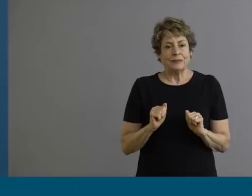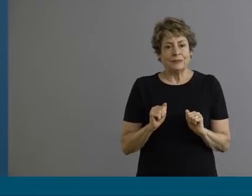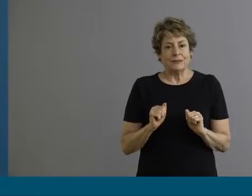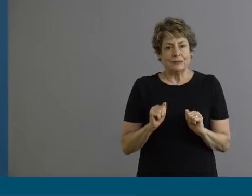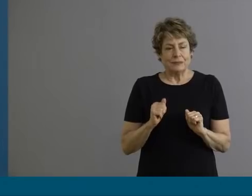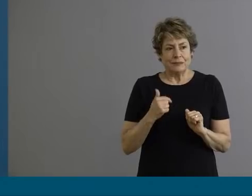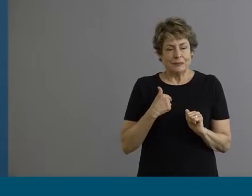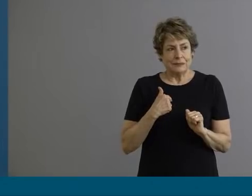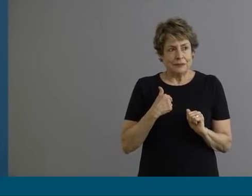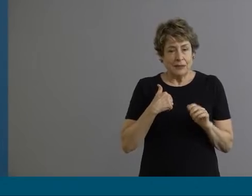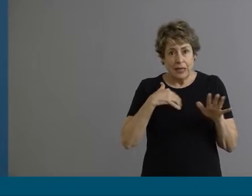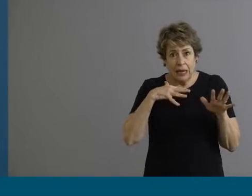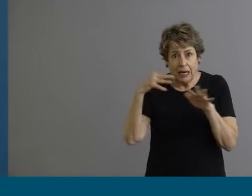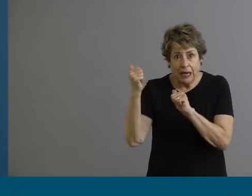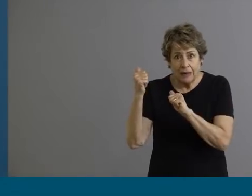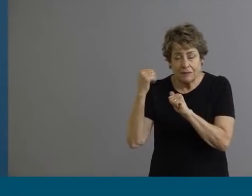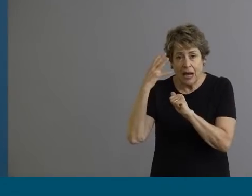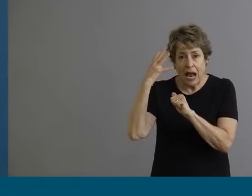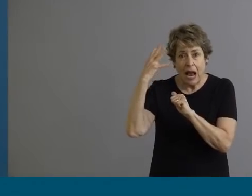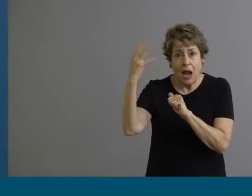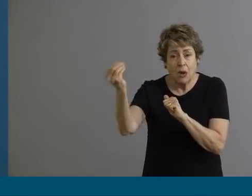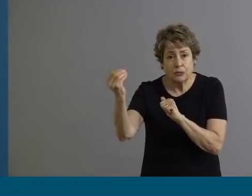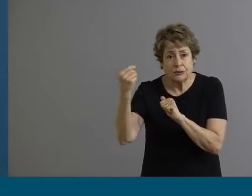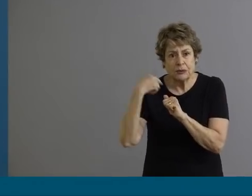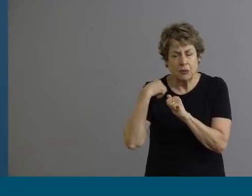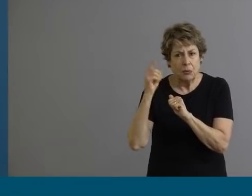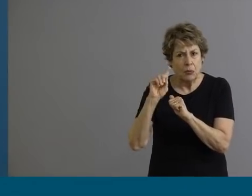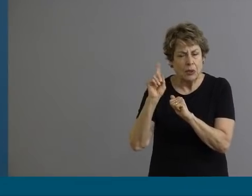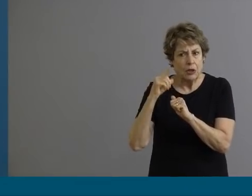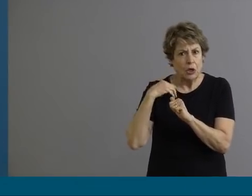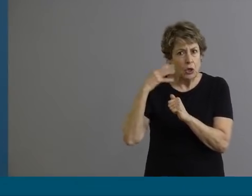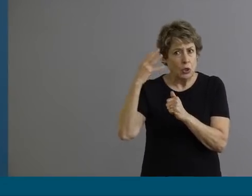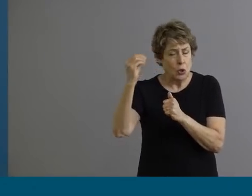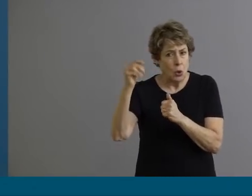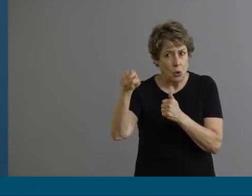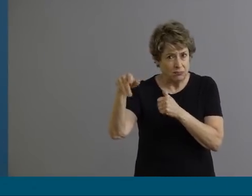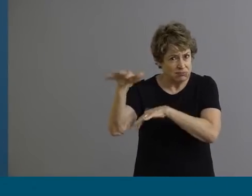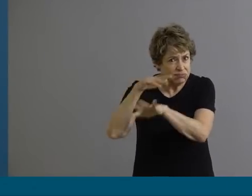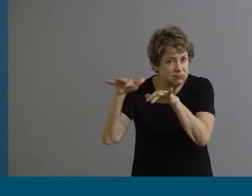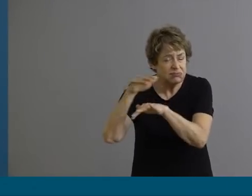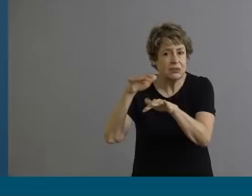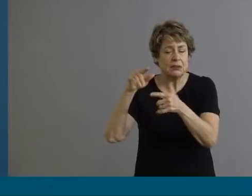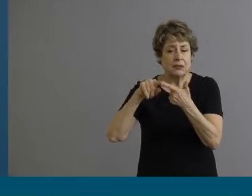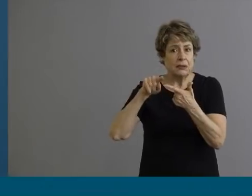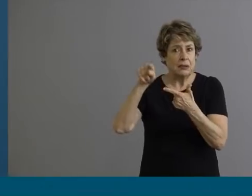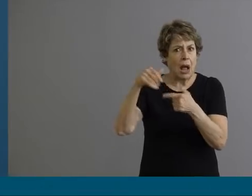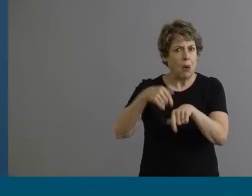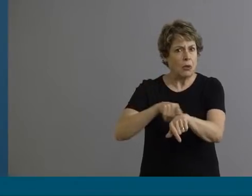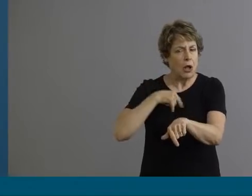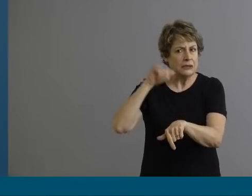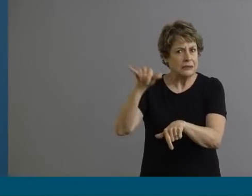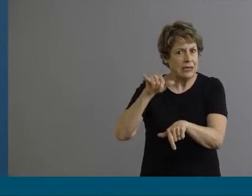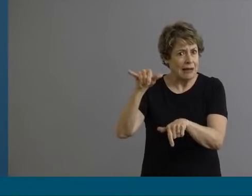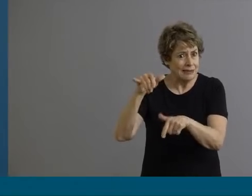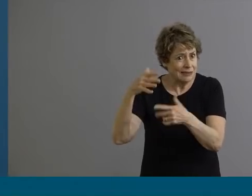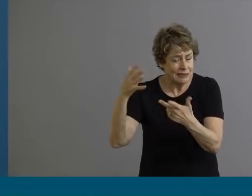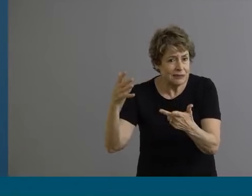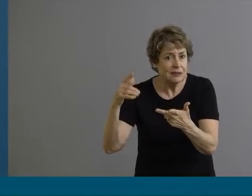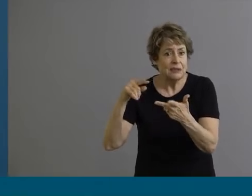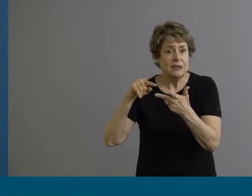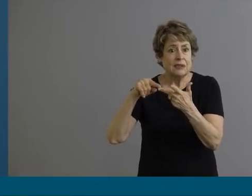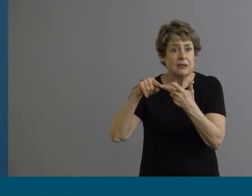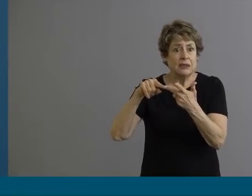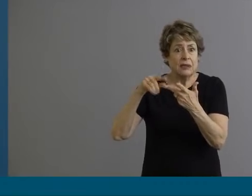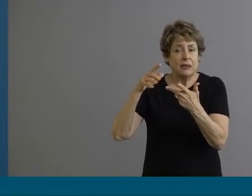there. The more people you interact with, the closer you are to them, the longer you interact with them, and if you're in